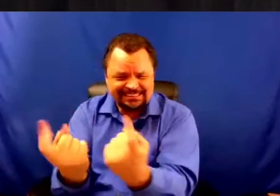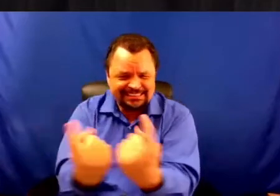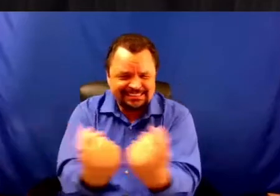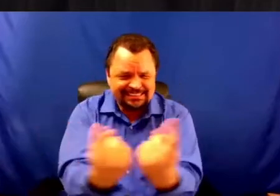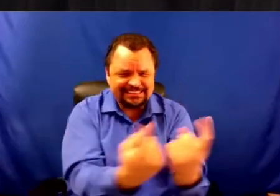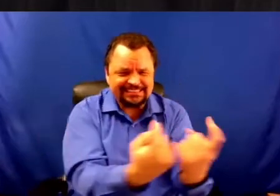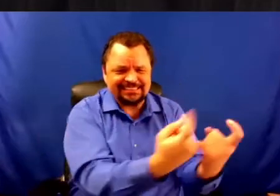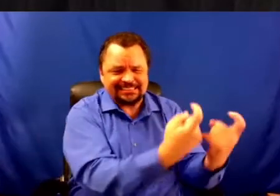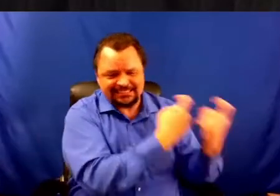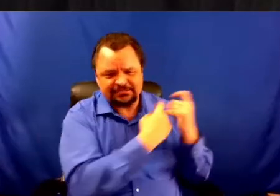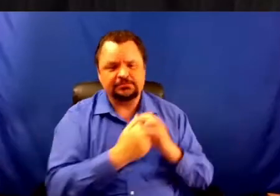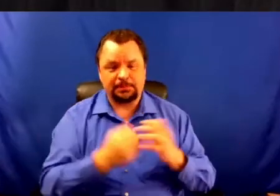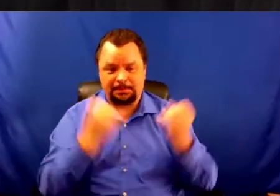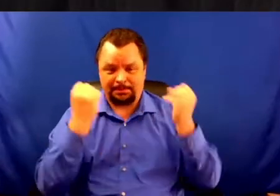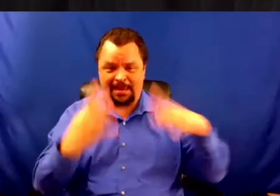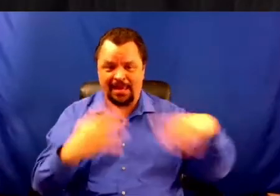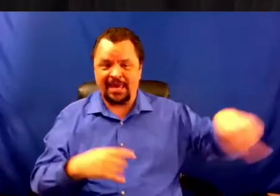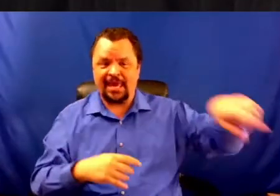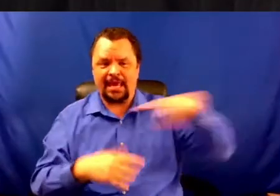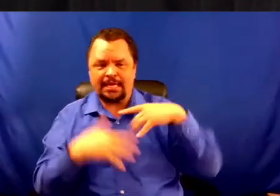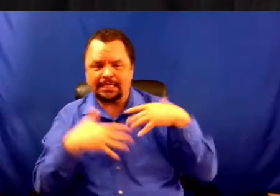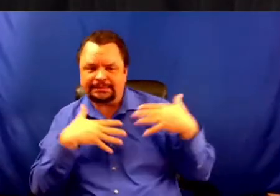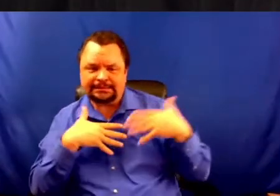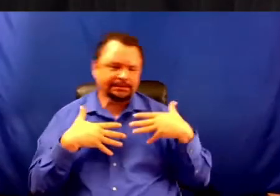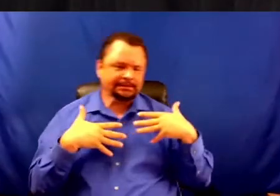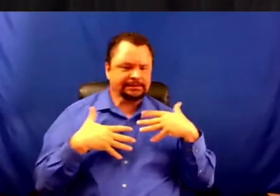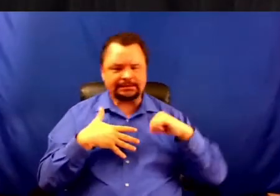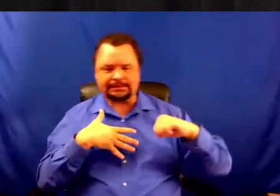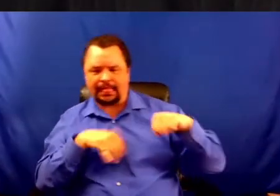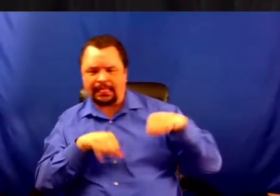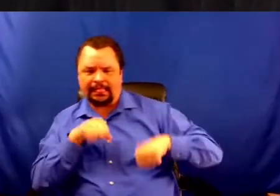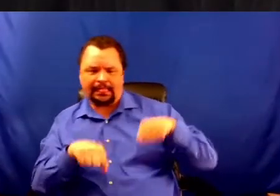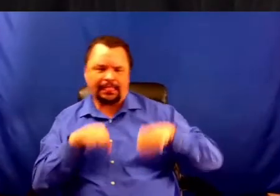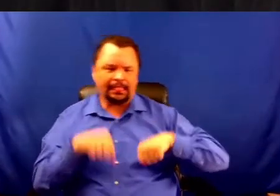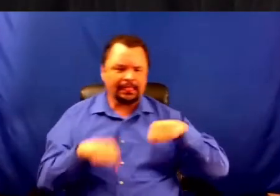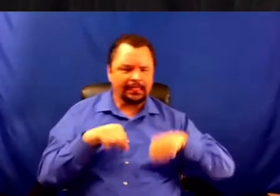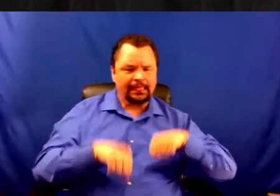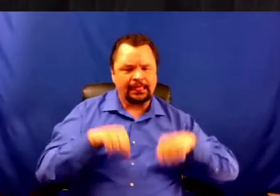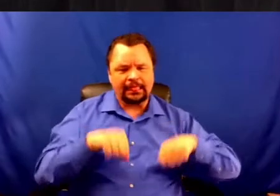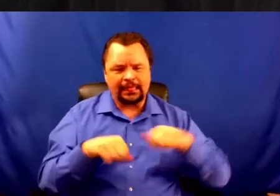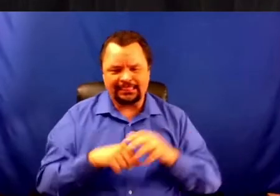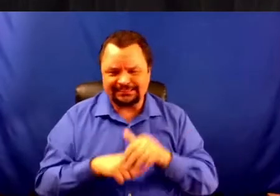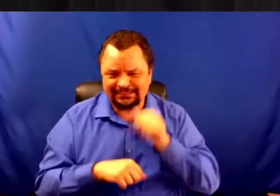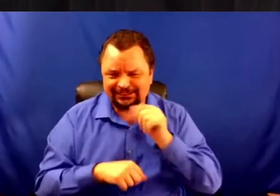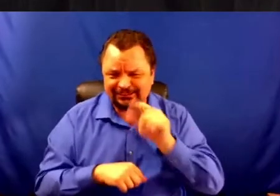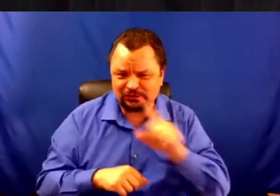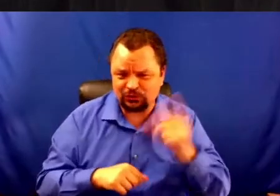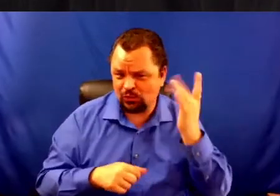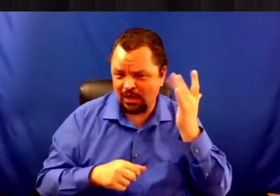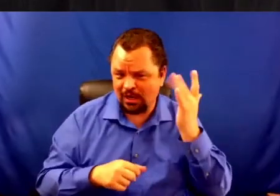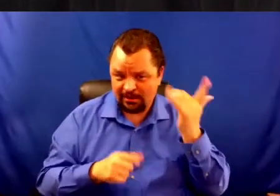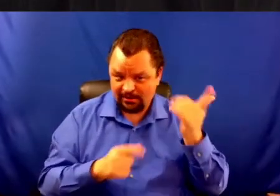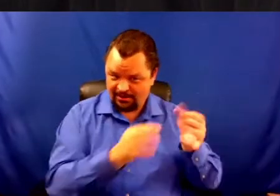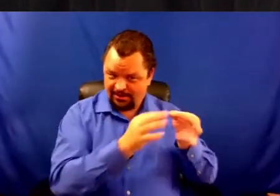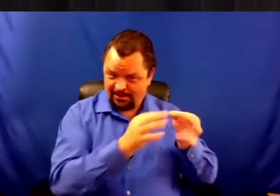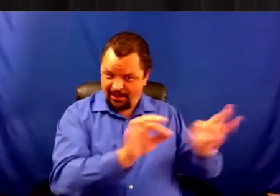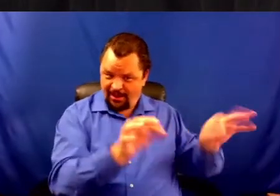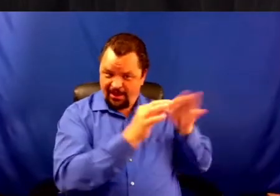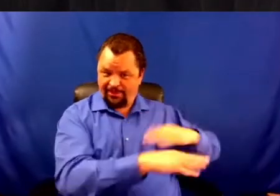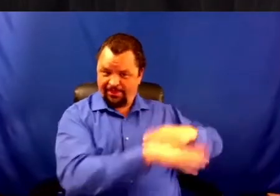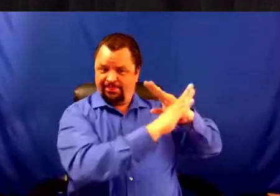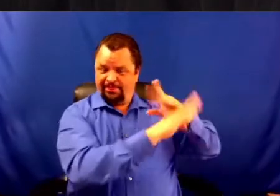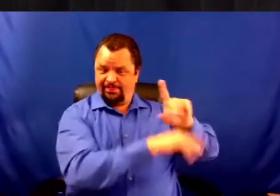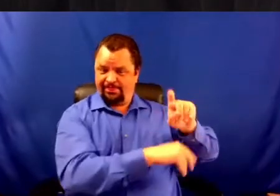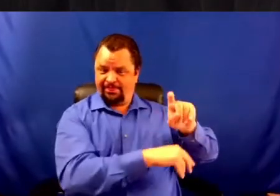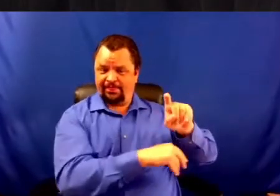come back because they didn't know if they would have someone there to speak their language, or they felt like they had missed their appointment time and they didn't know if they could still come.